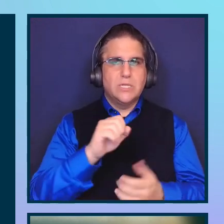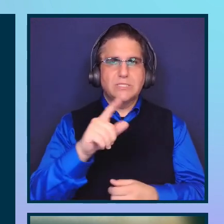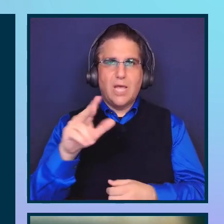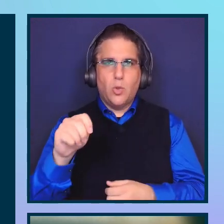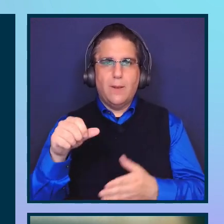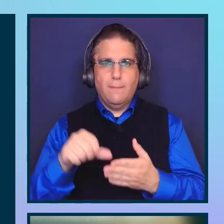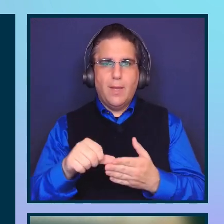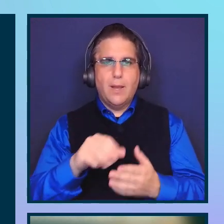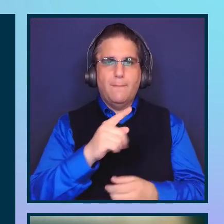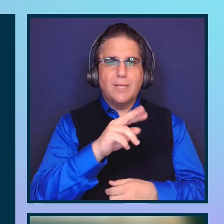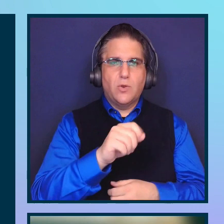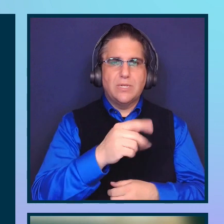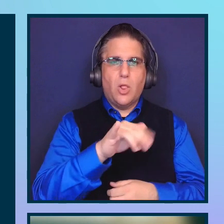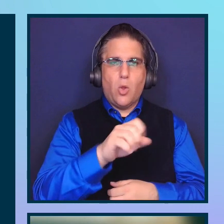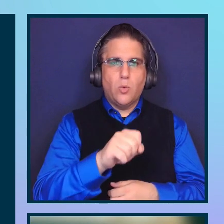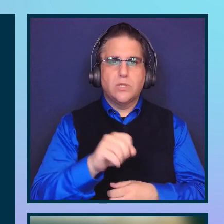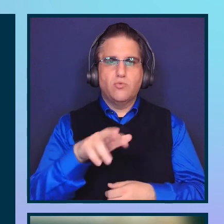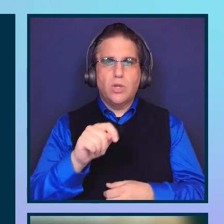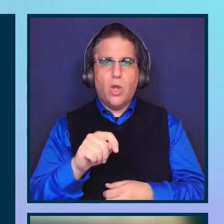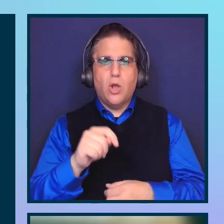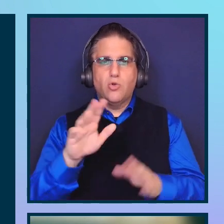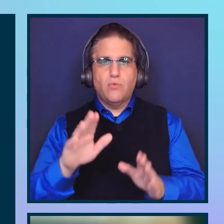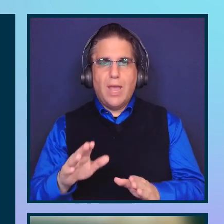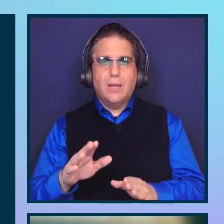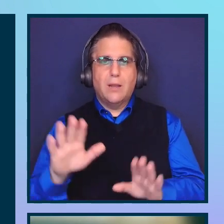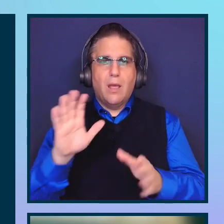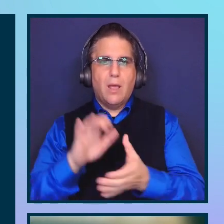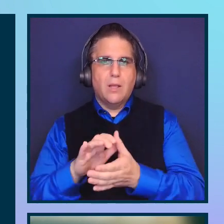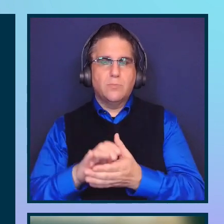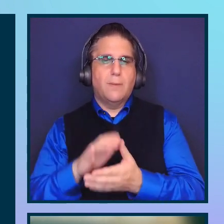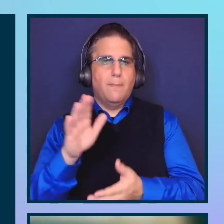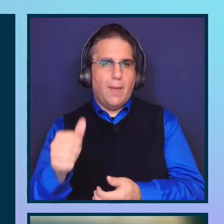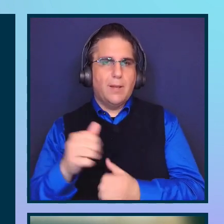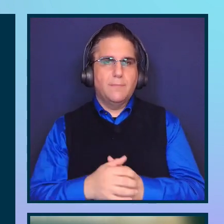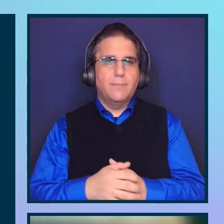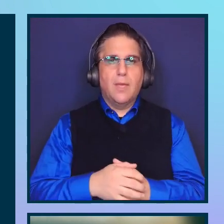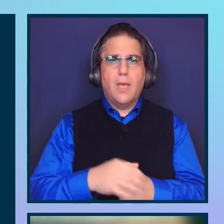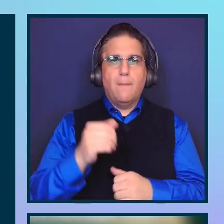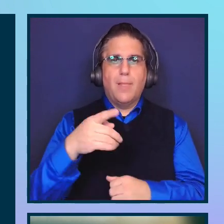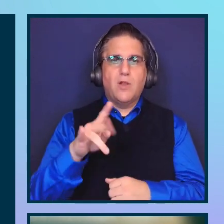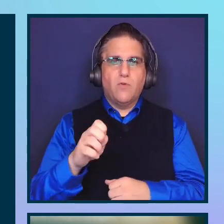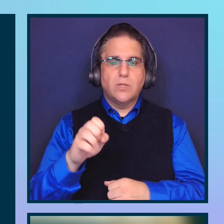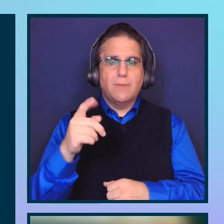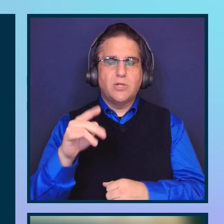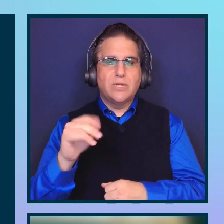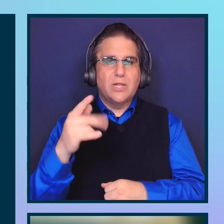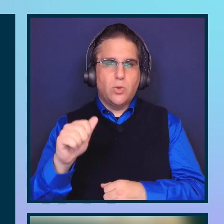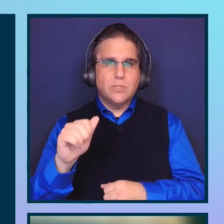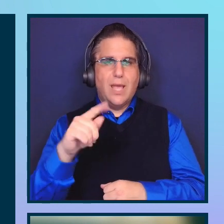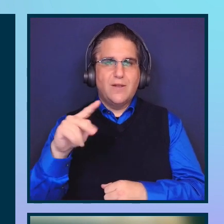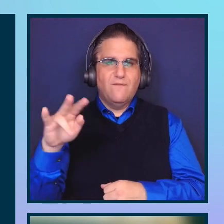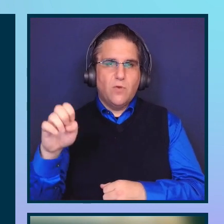Monstera delicosa, repot. Great. Houseplant, button. Plantiverse, Monstera delicosa, image, antiverse, ng room.